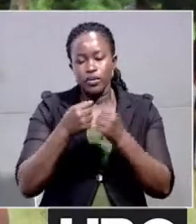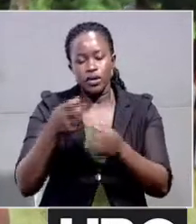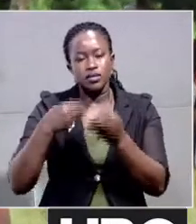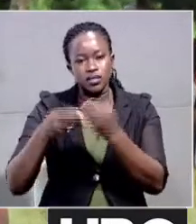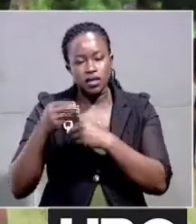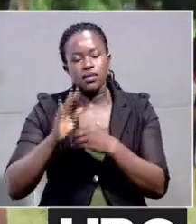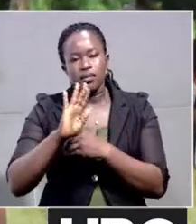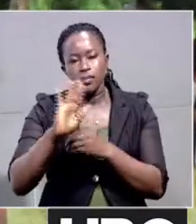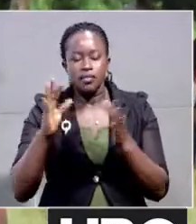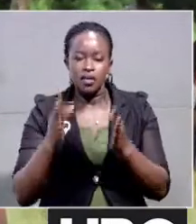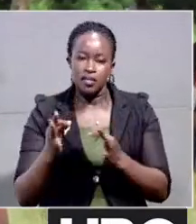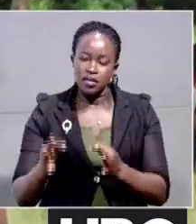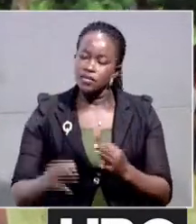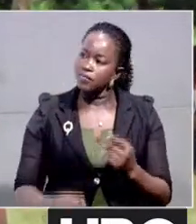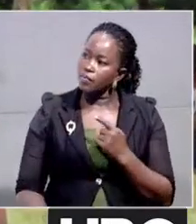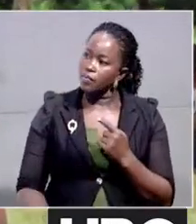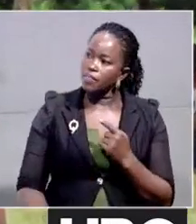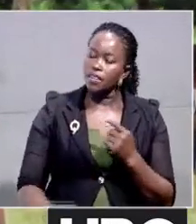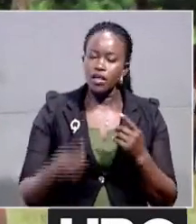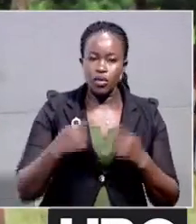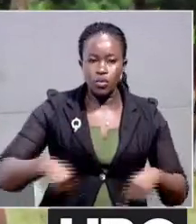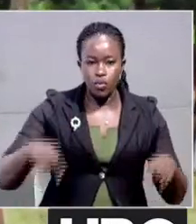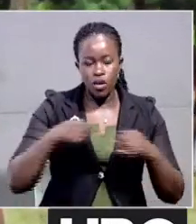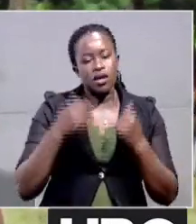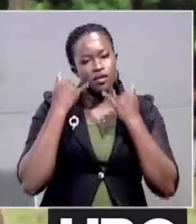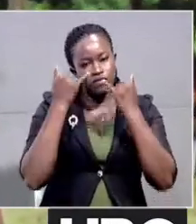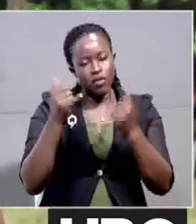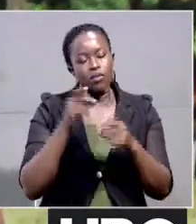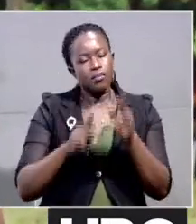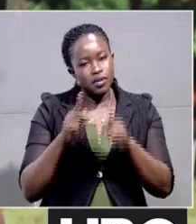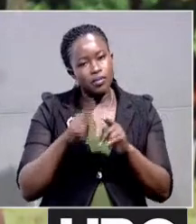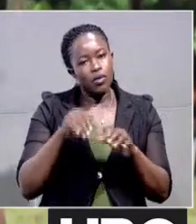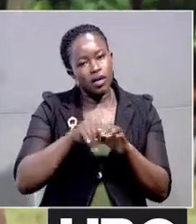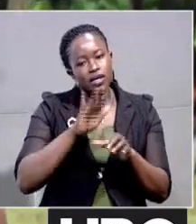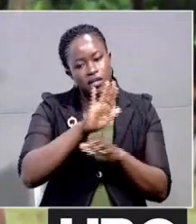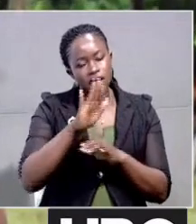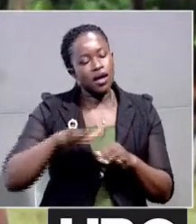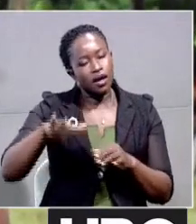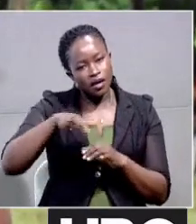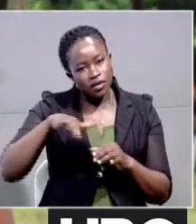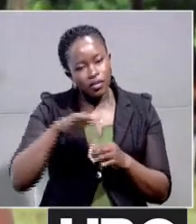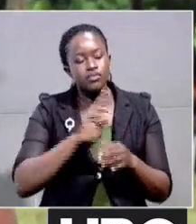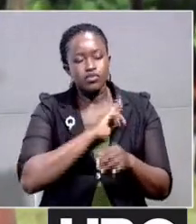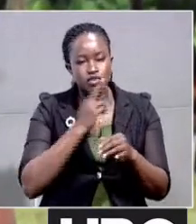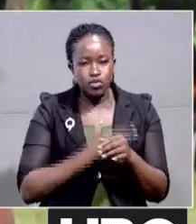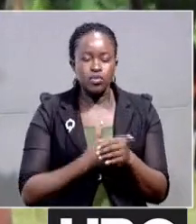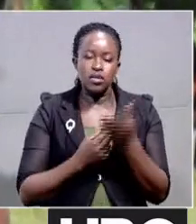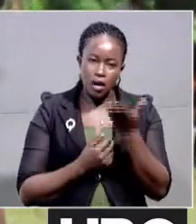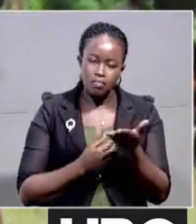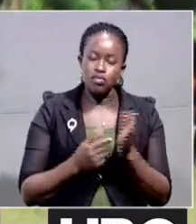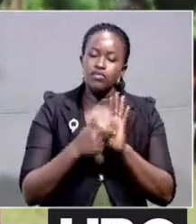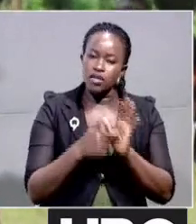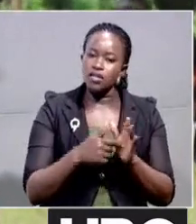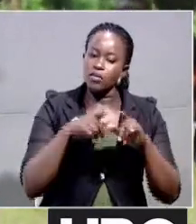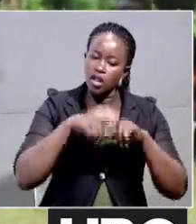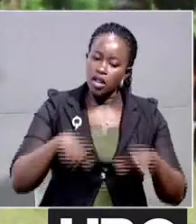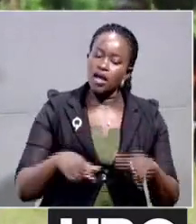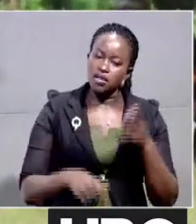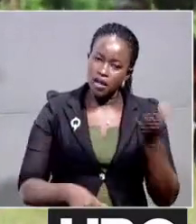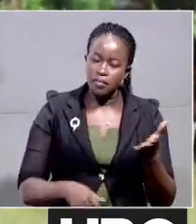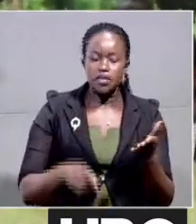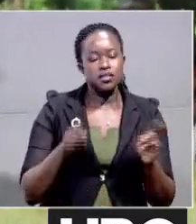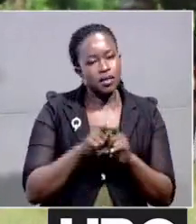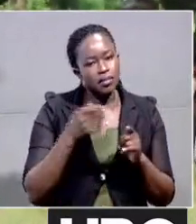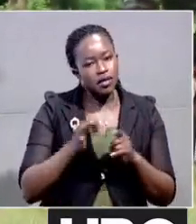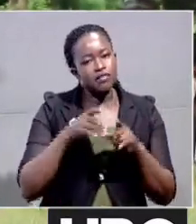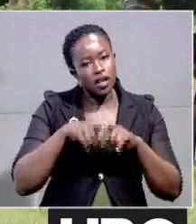for 1 million. So we have told them in their areas they already have resources. For example, they have land. However small it is,